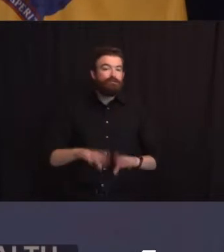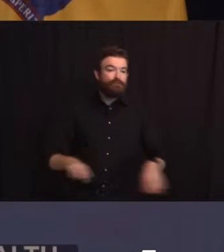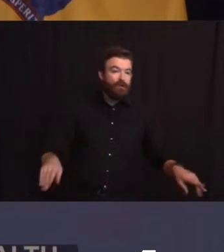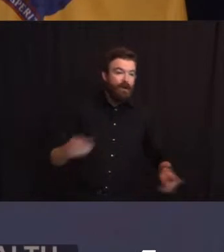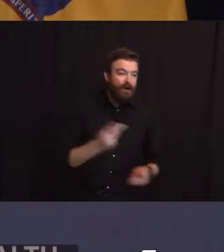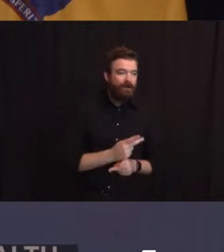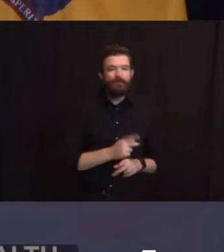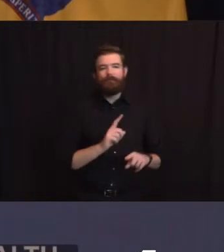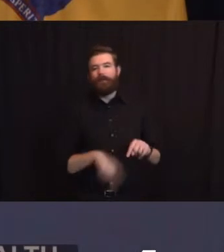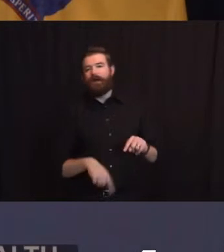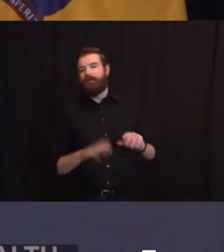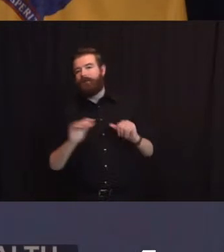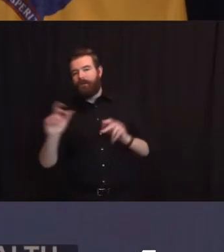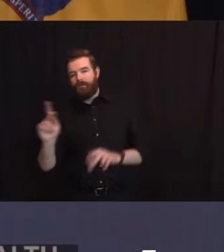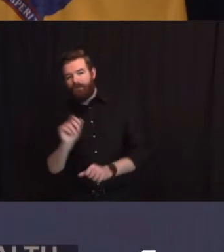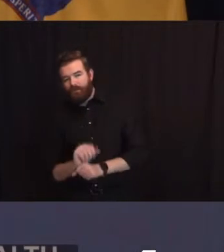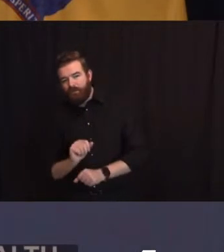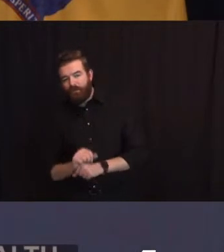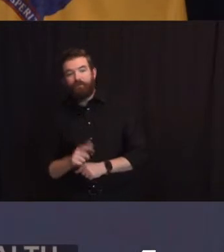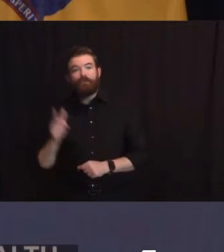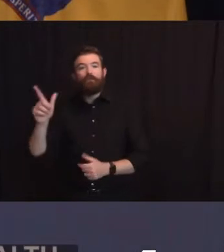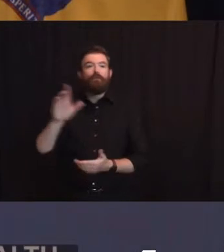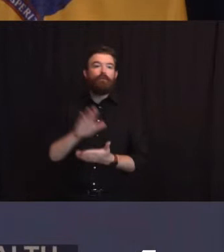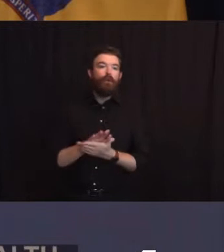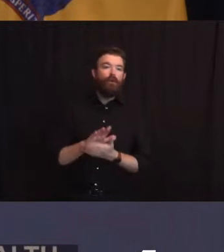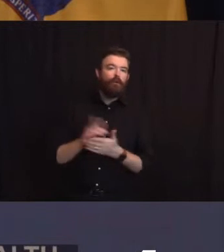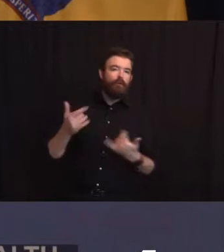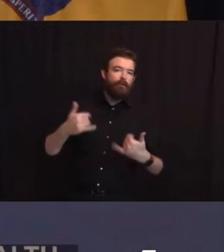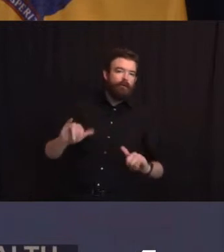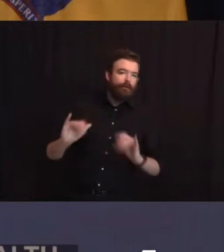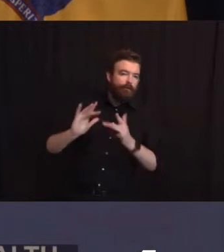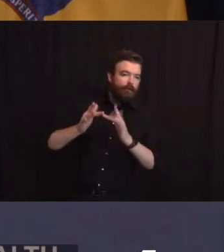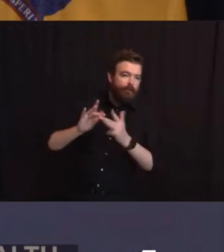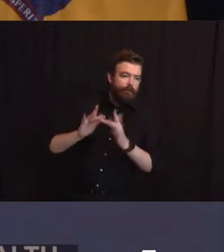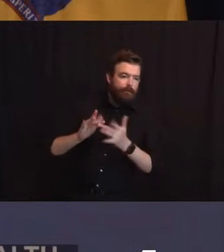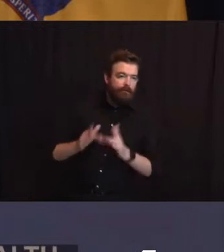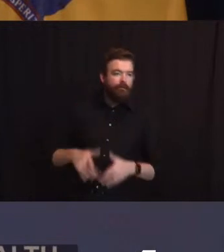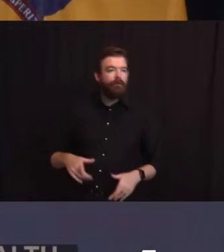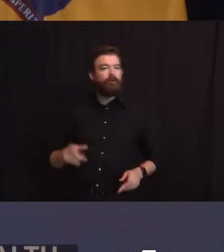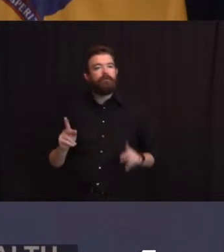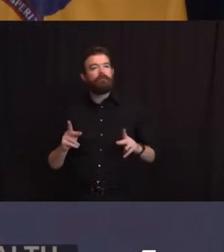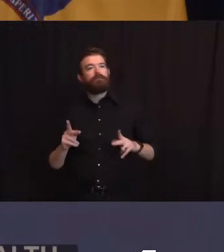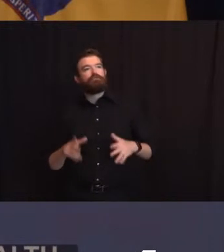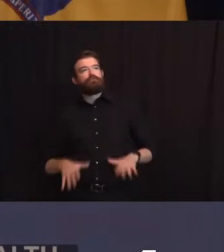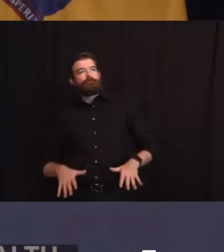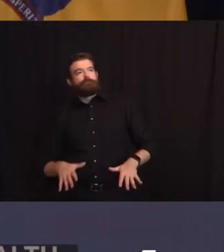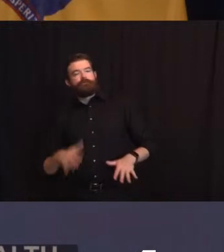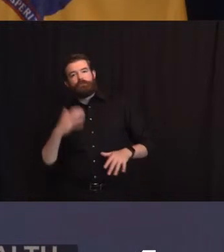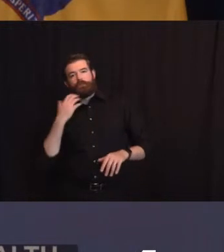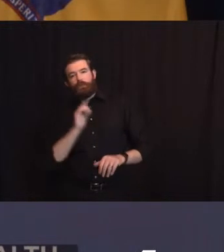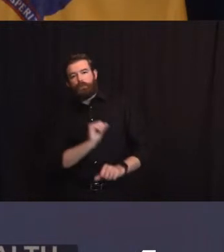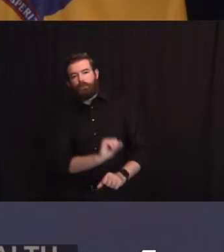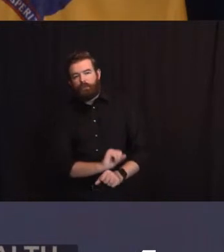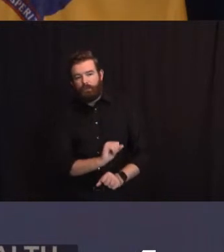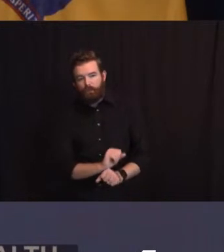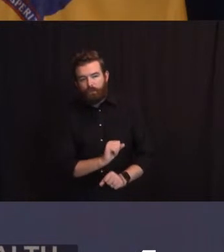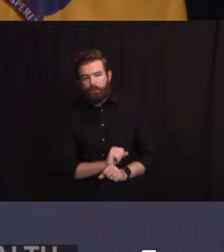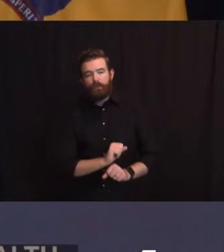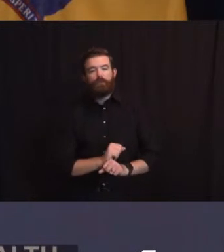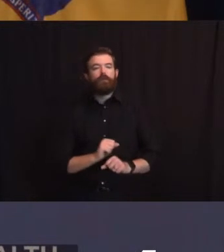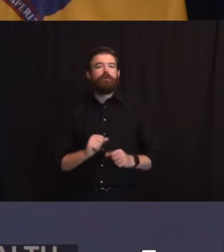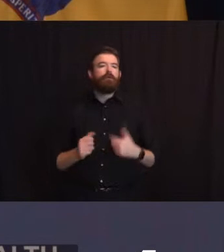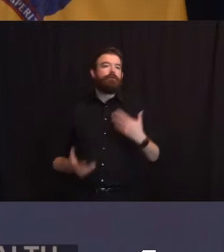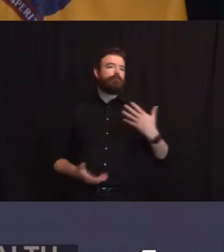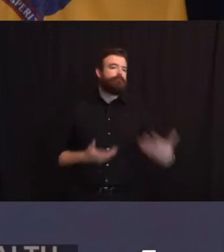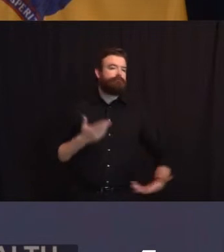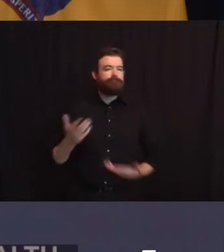in, maybe some nervousness about going back in. You're starting to see entities pay